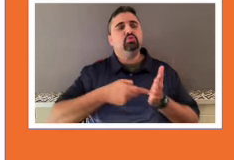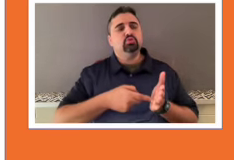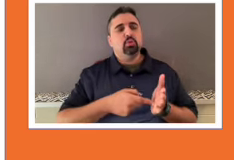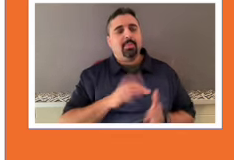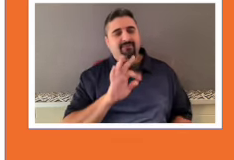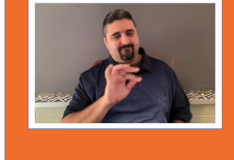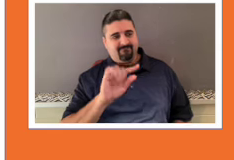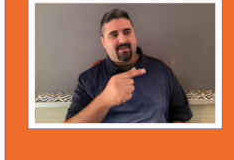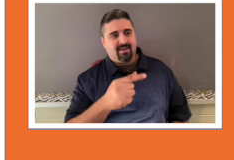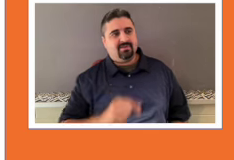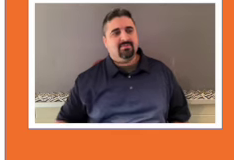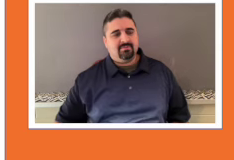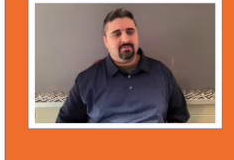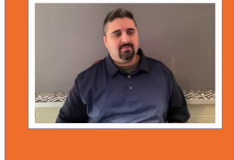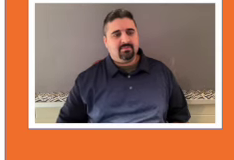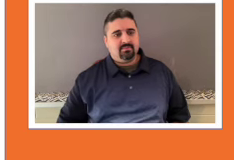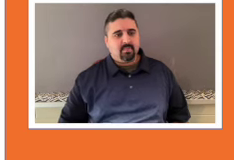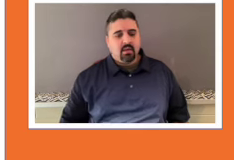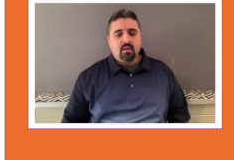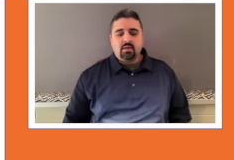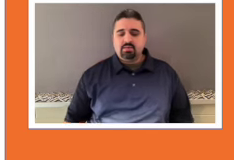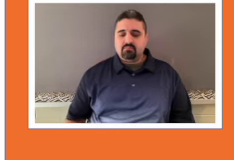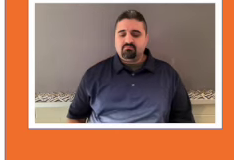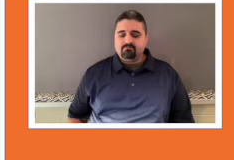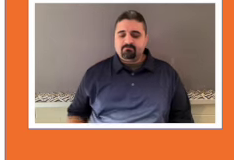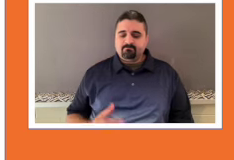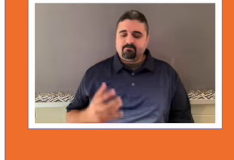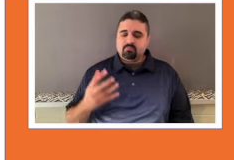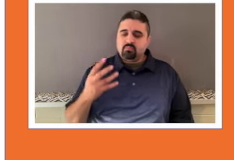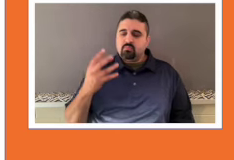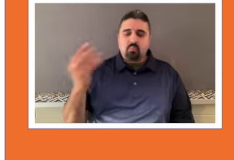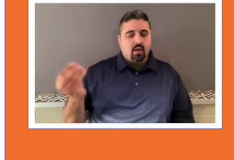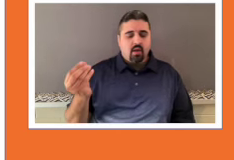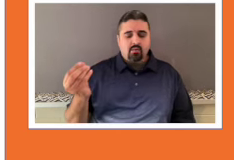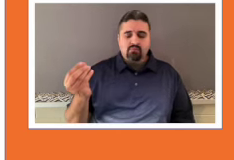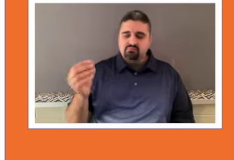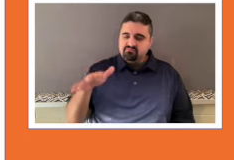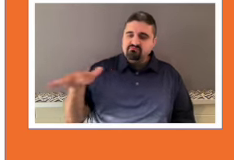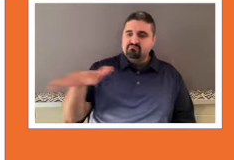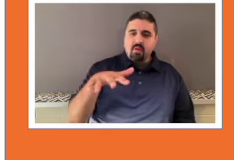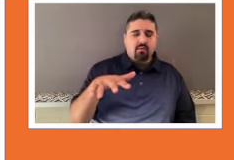Annie took me out to the yard. Fang was there.